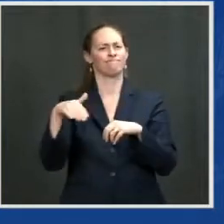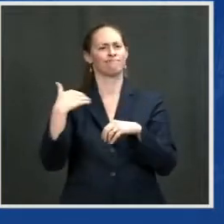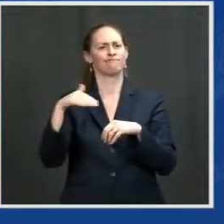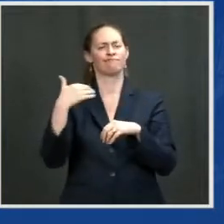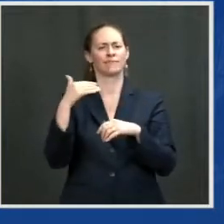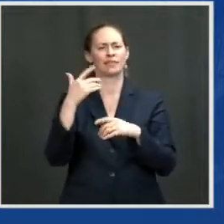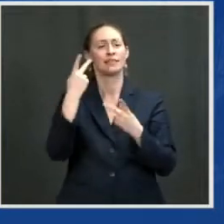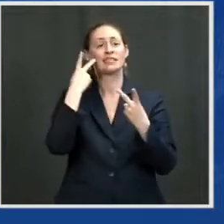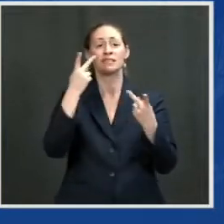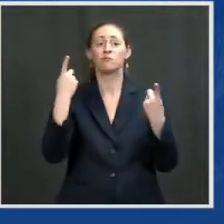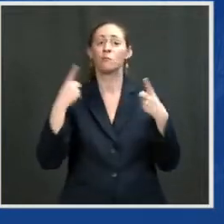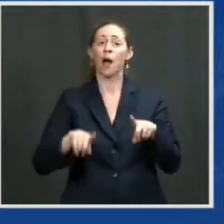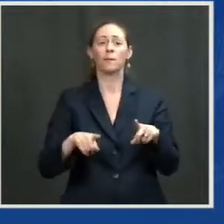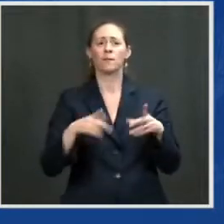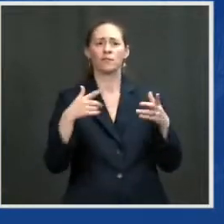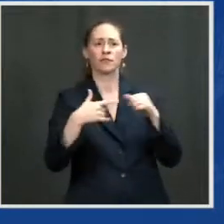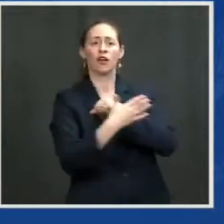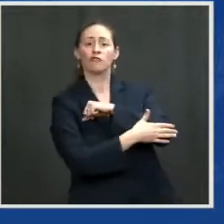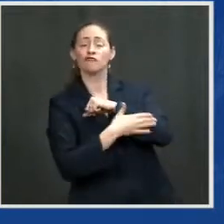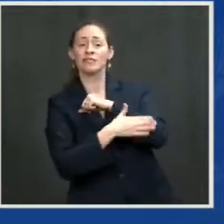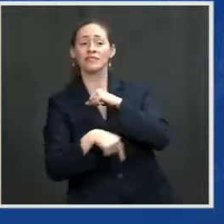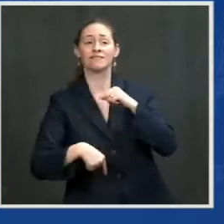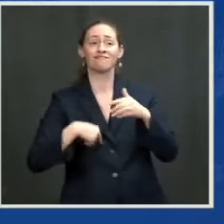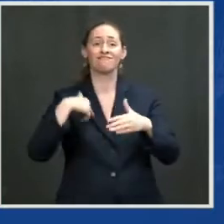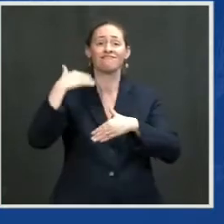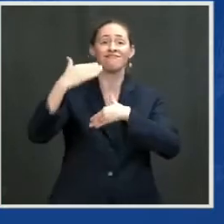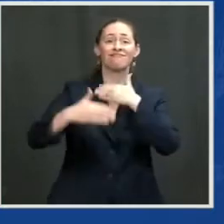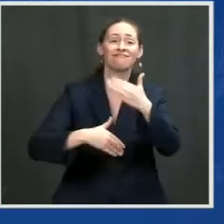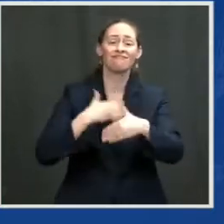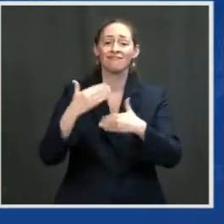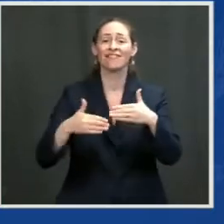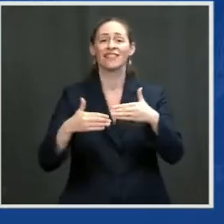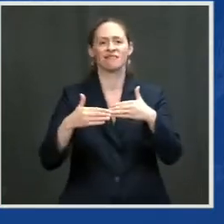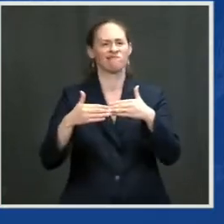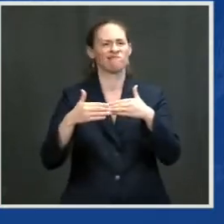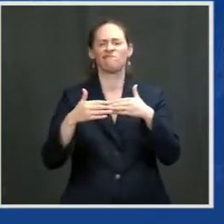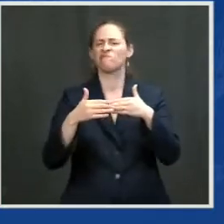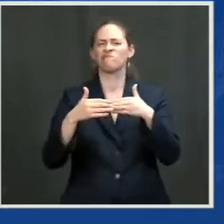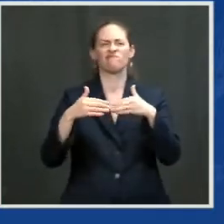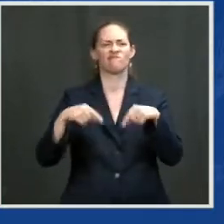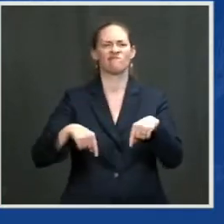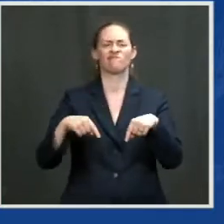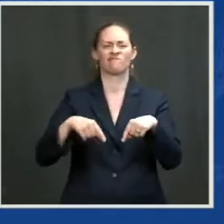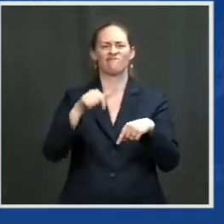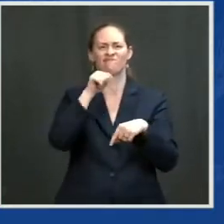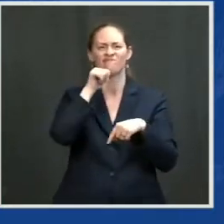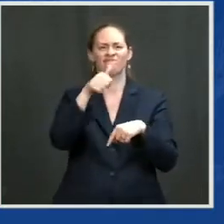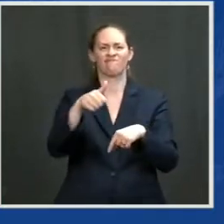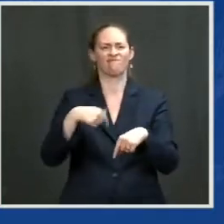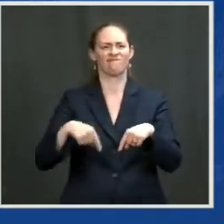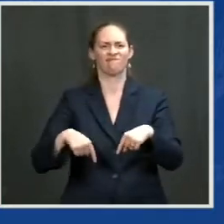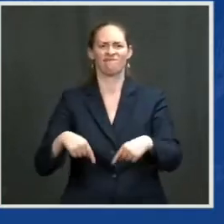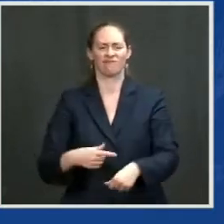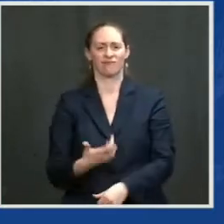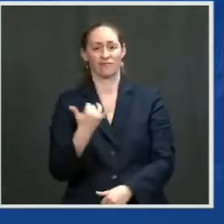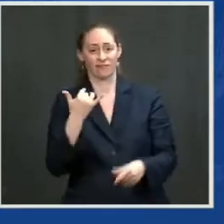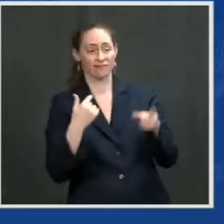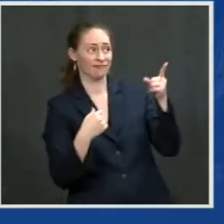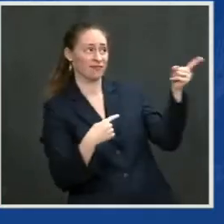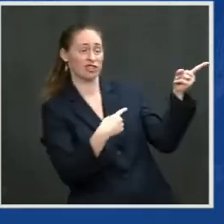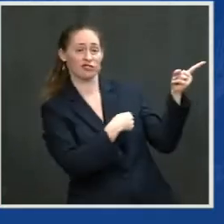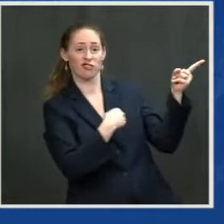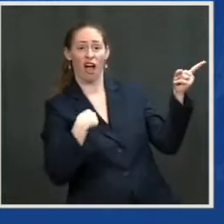in research and development. Well, we now do 0.7. The Chinese are eating our lunch. They're eating our lunch